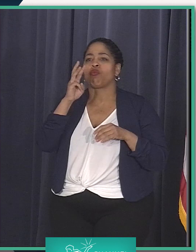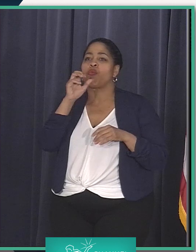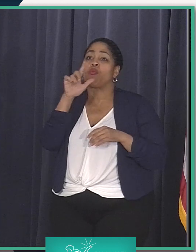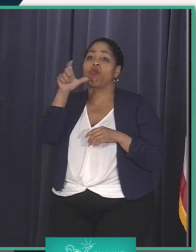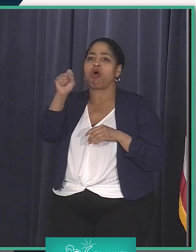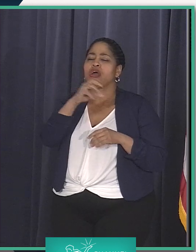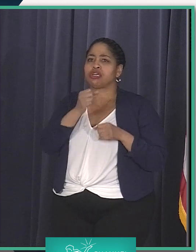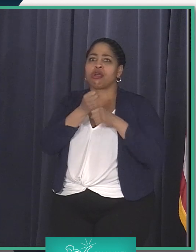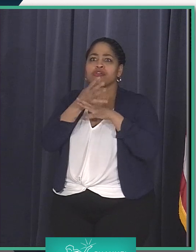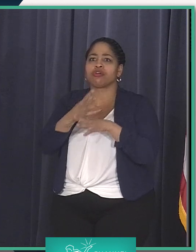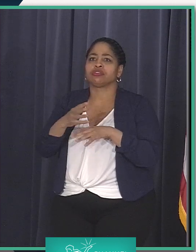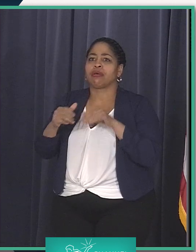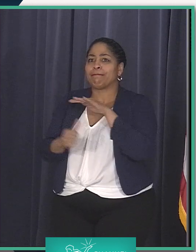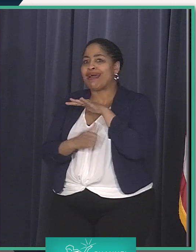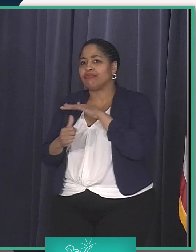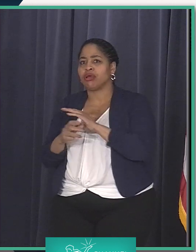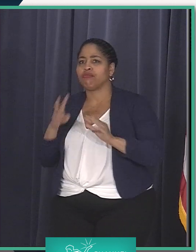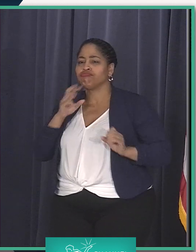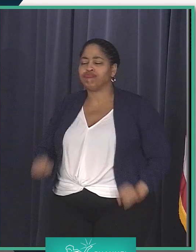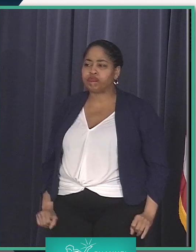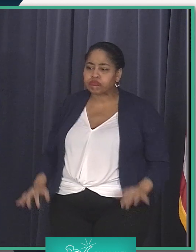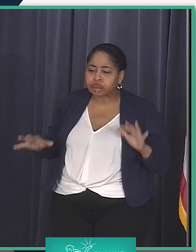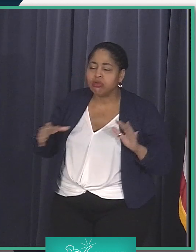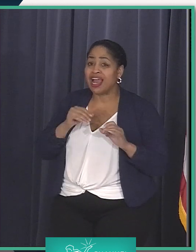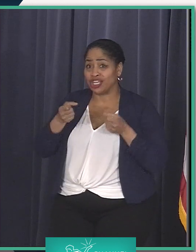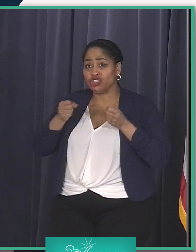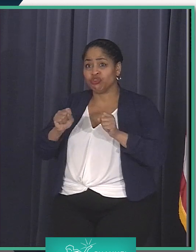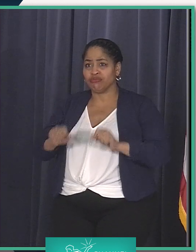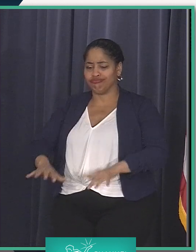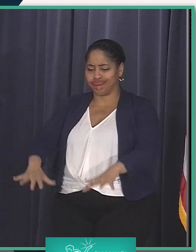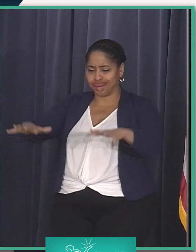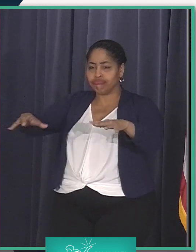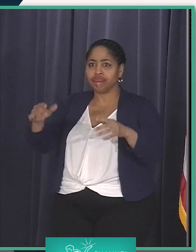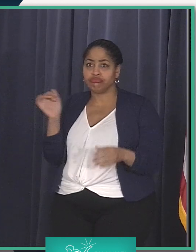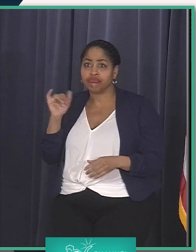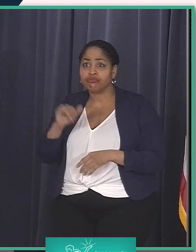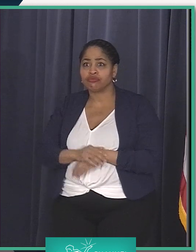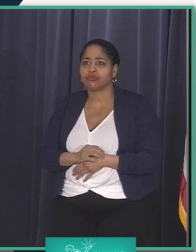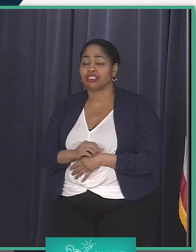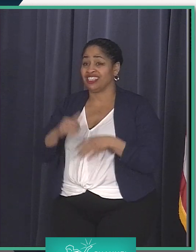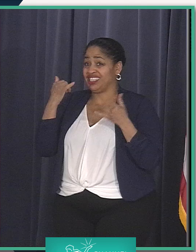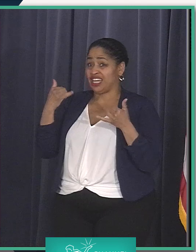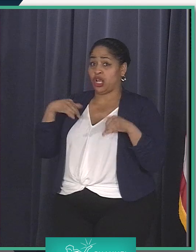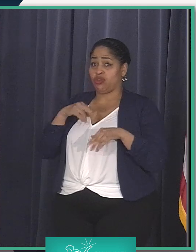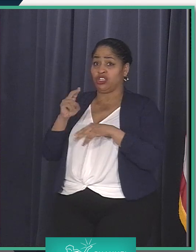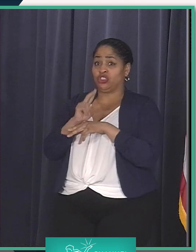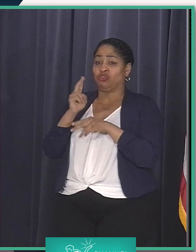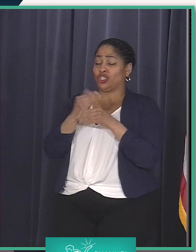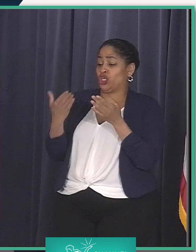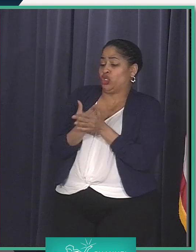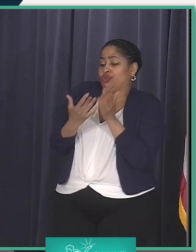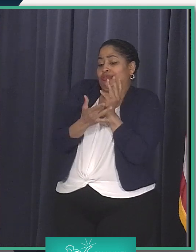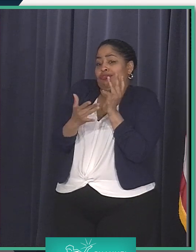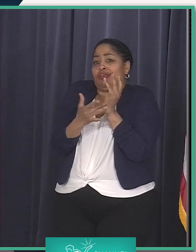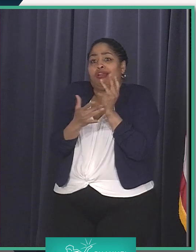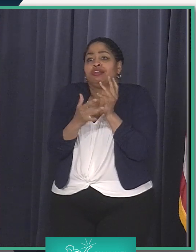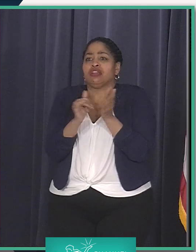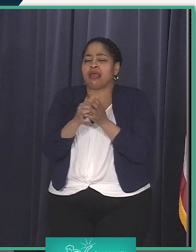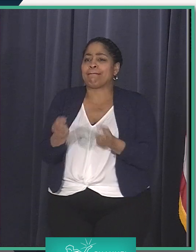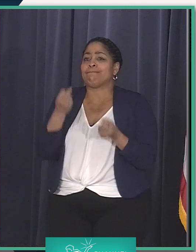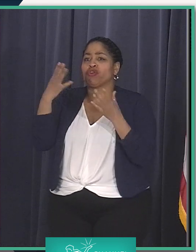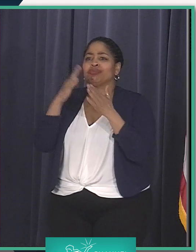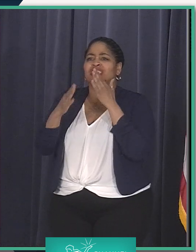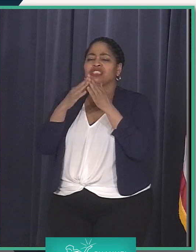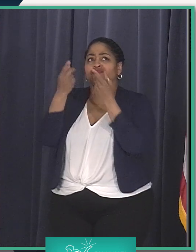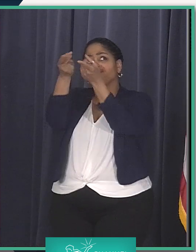also caused flooding basements as well as flooded streets. Now we're implementing a new technology that multiple cities